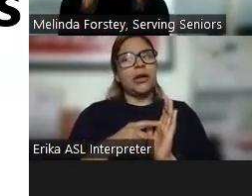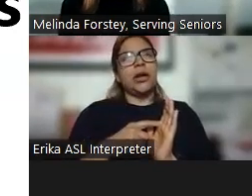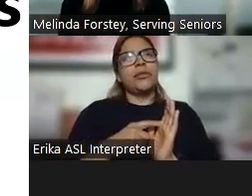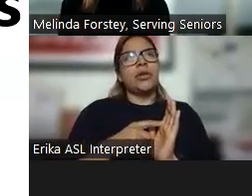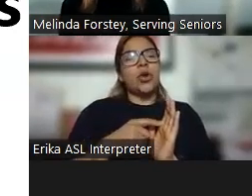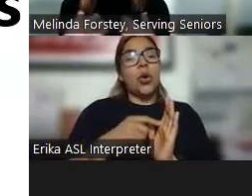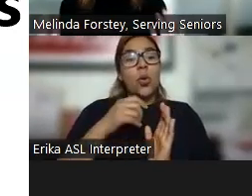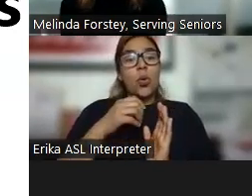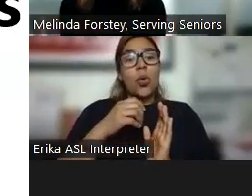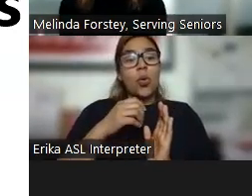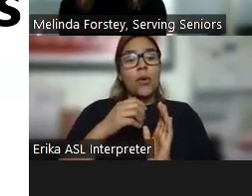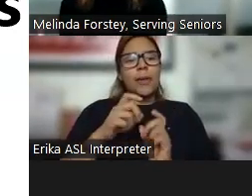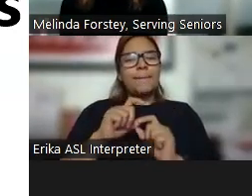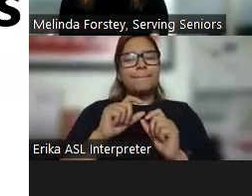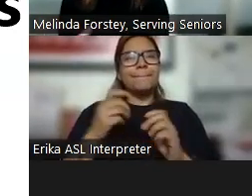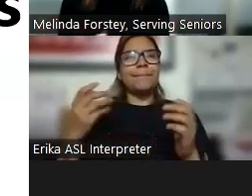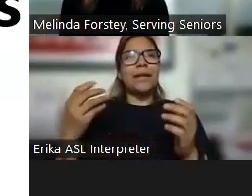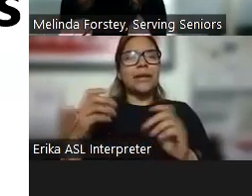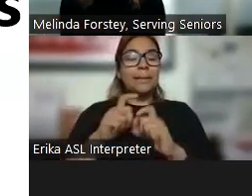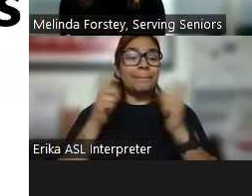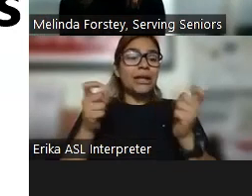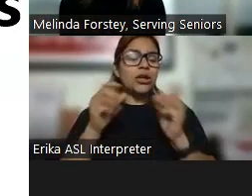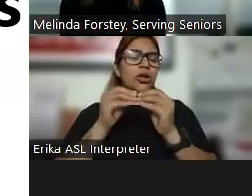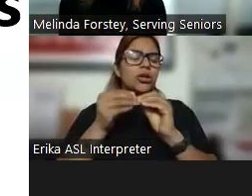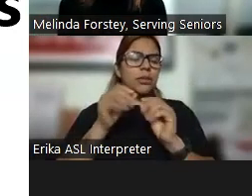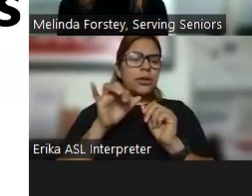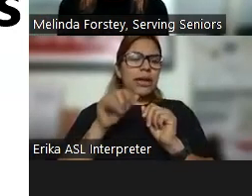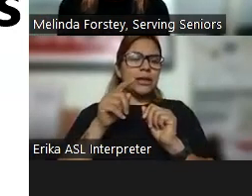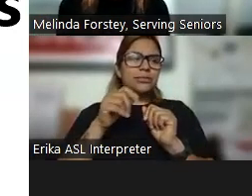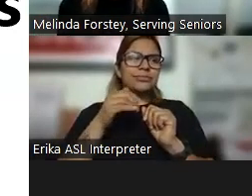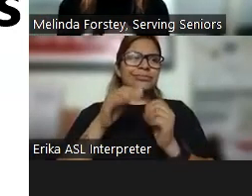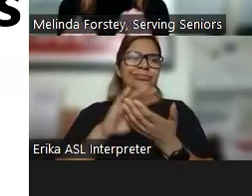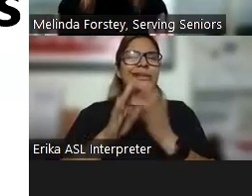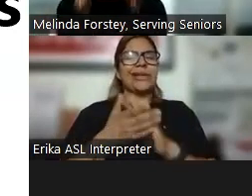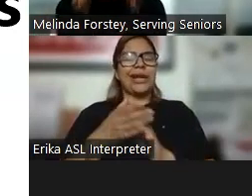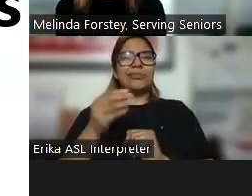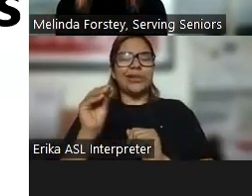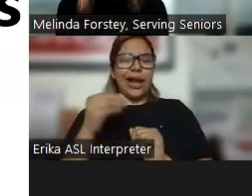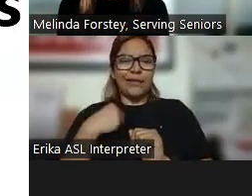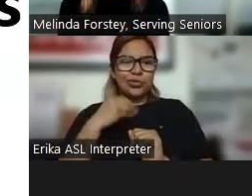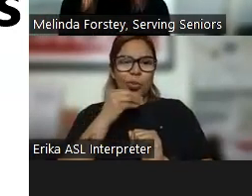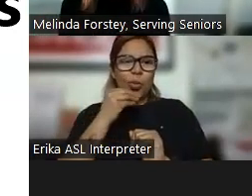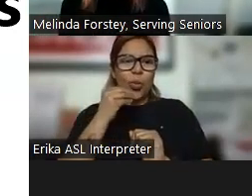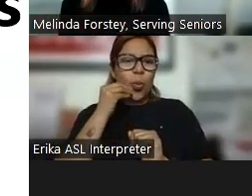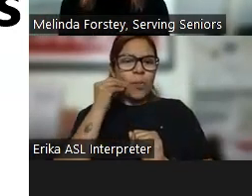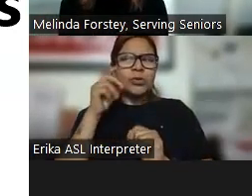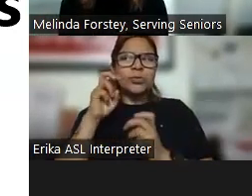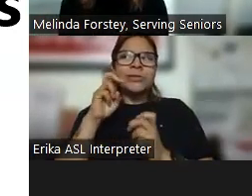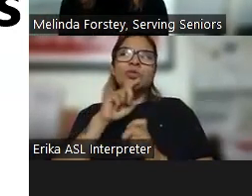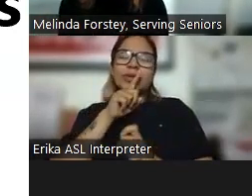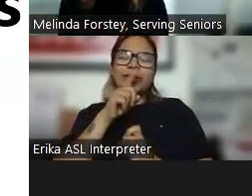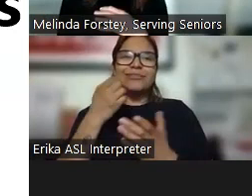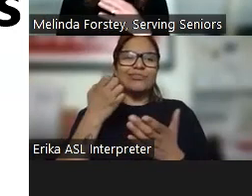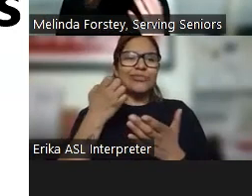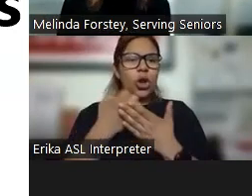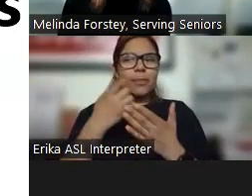older adults that became homeless was primarily due to an economic issue. So this could have been